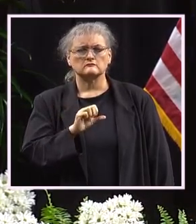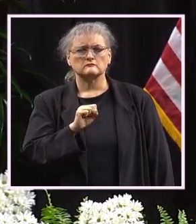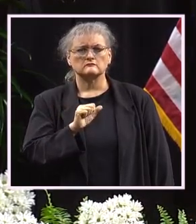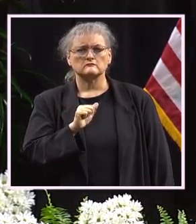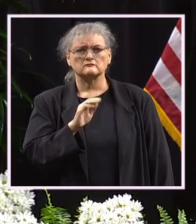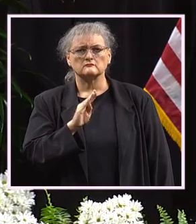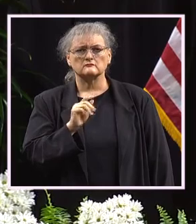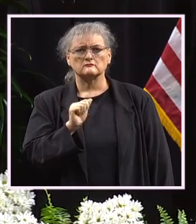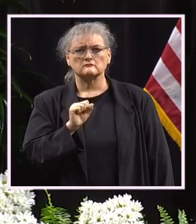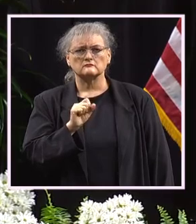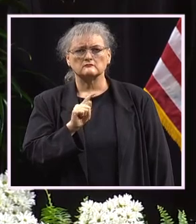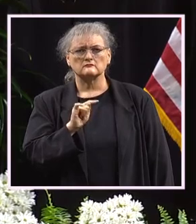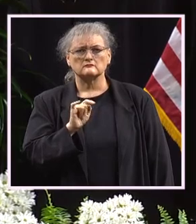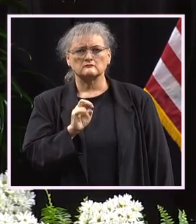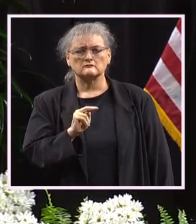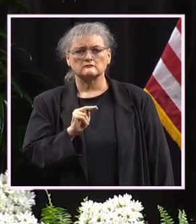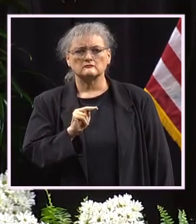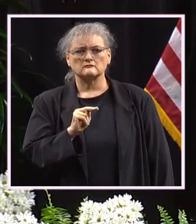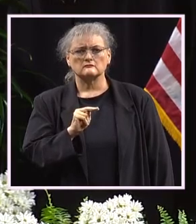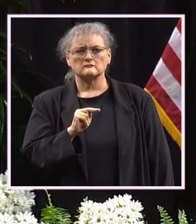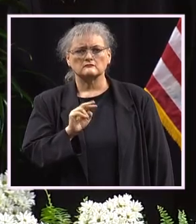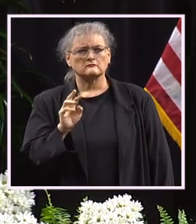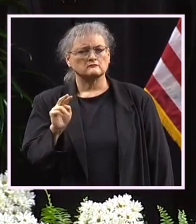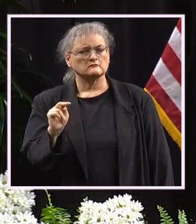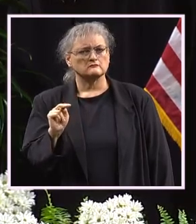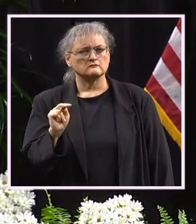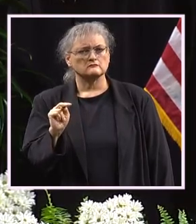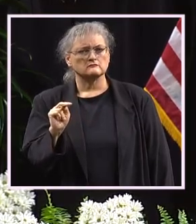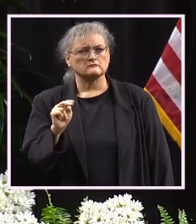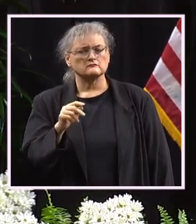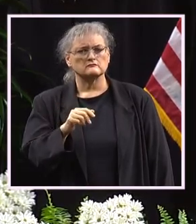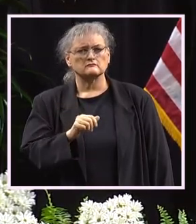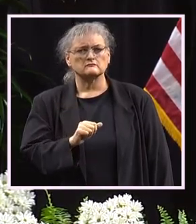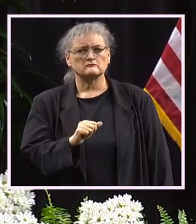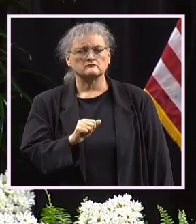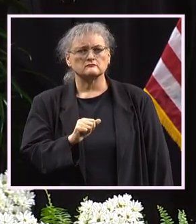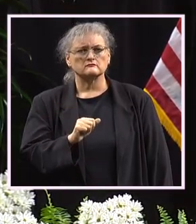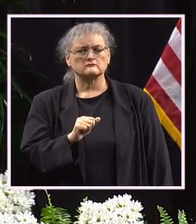Sebastian Esteva Nolasco, magna cum laude.